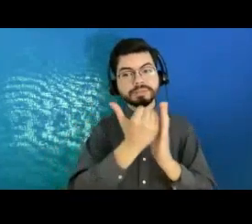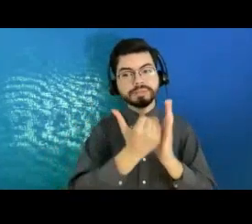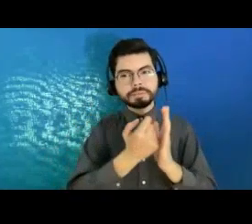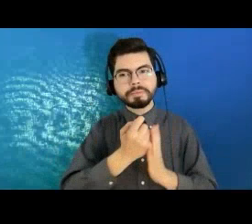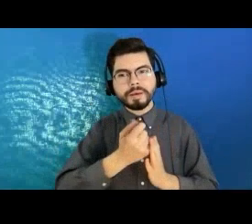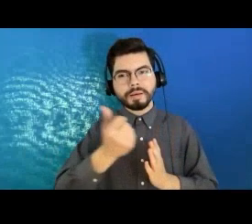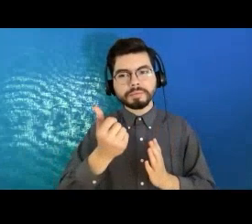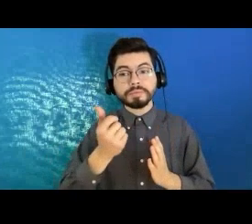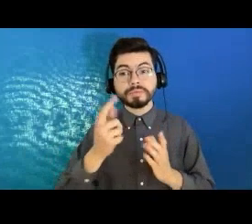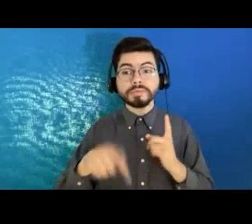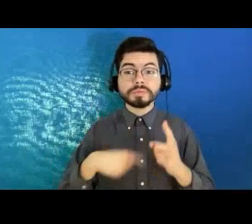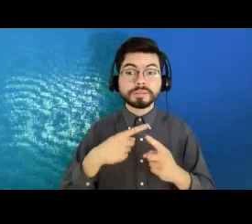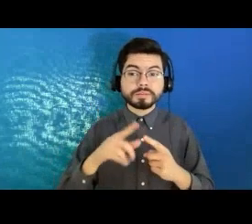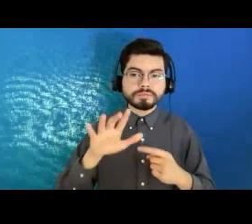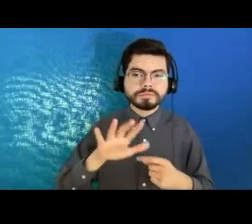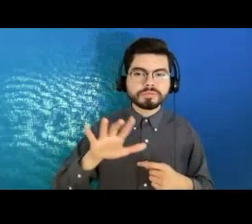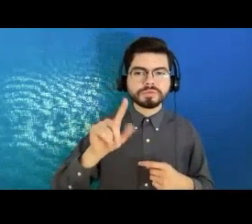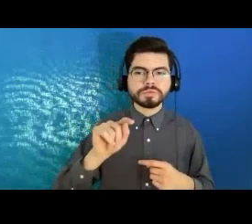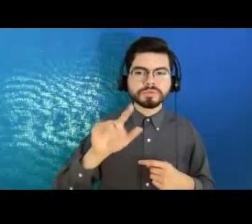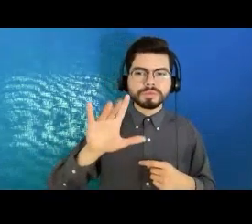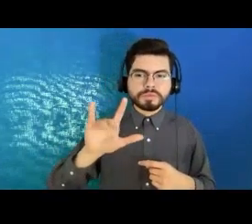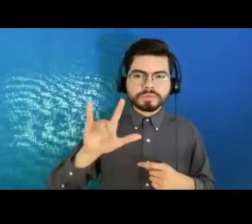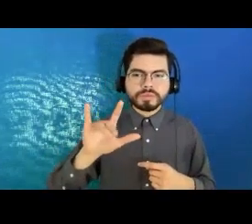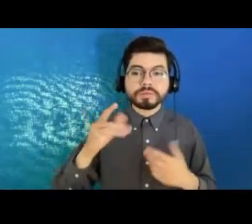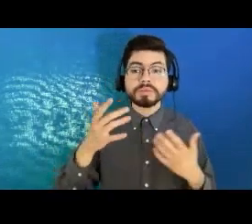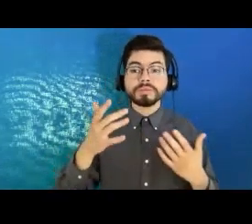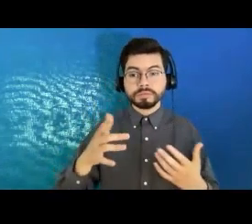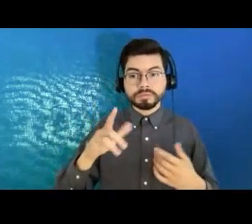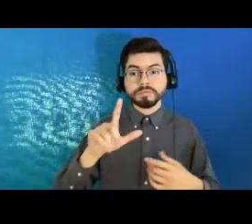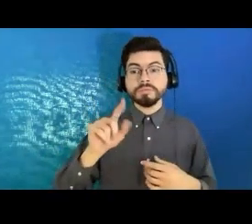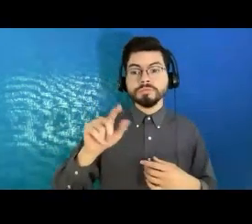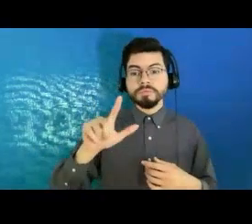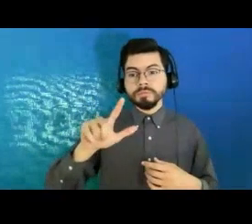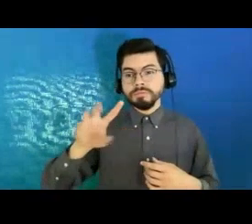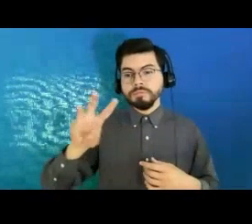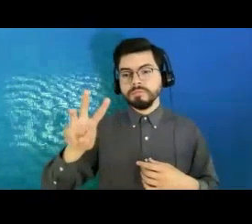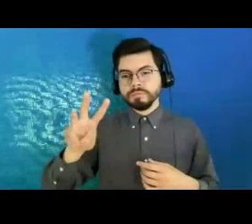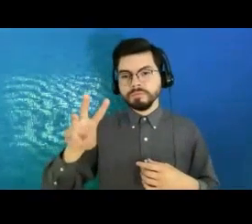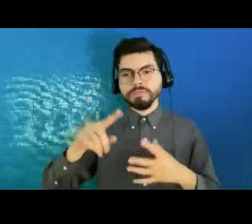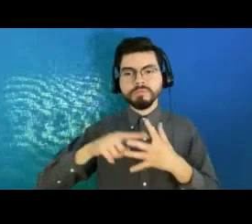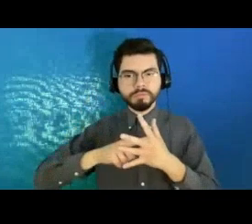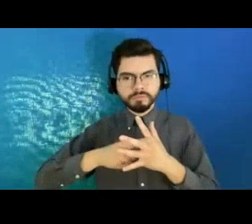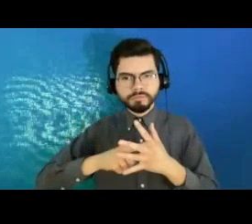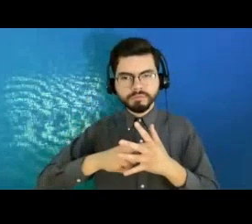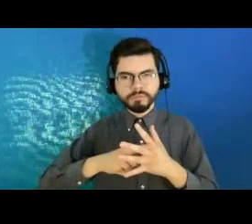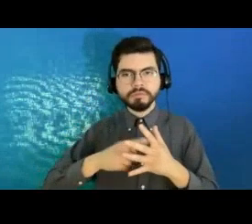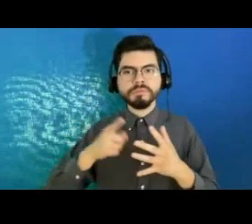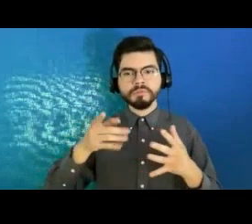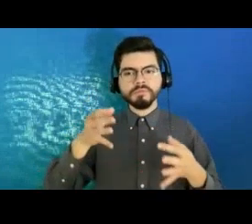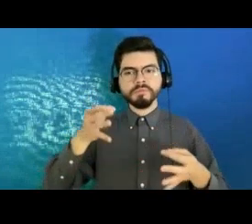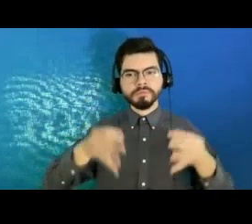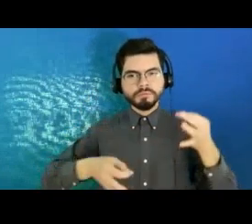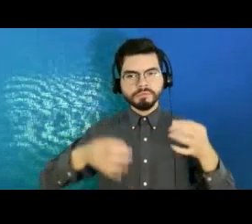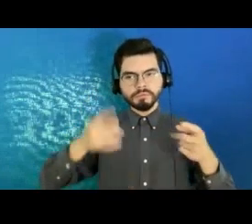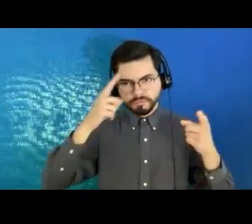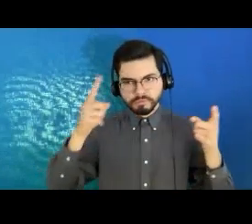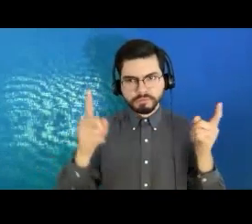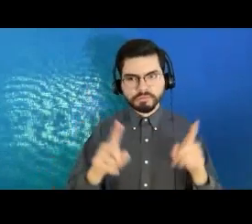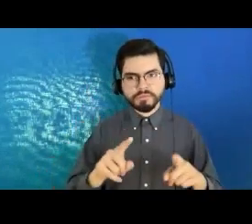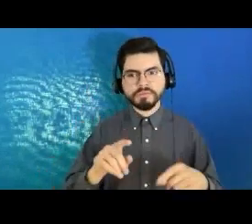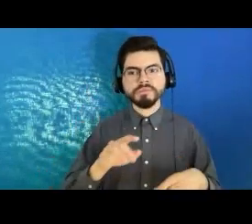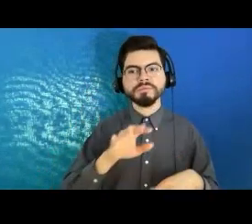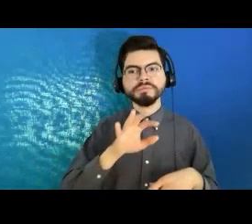probably 2025 or possibly the very beginning of 2026. There was a court settlement where Fish and Wildlife Service